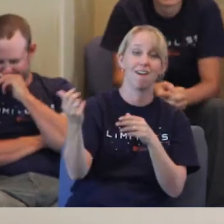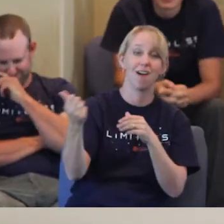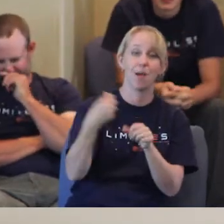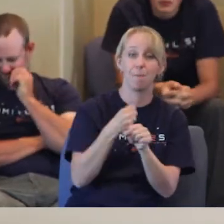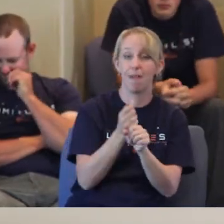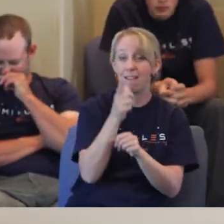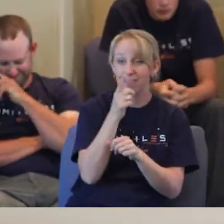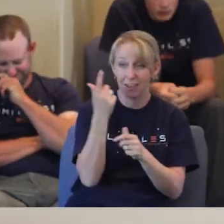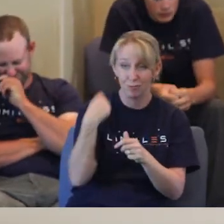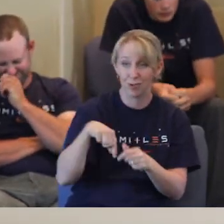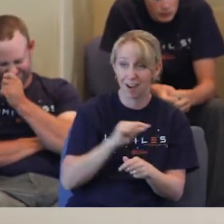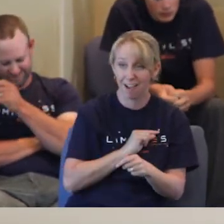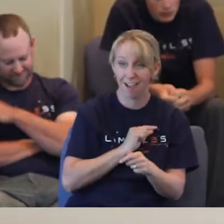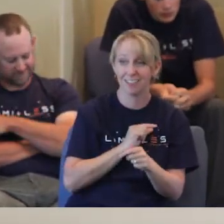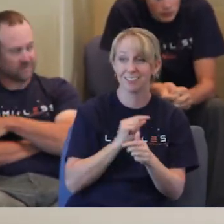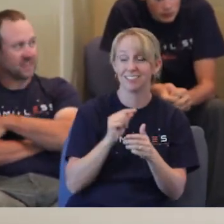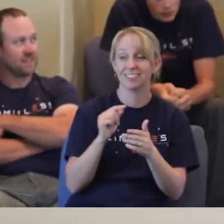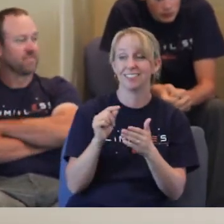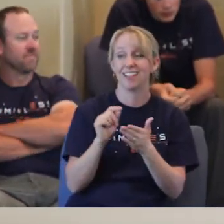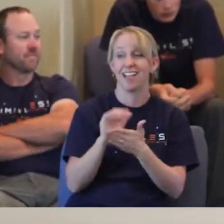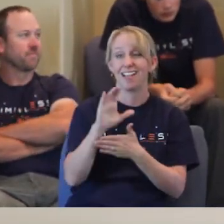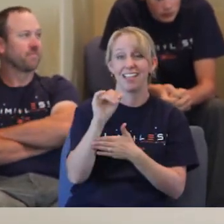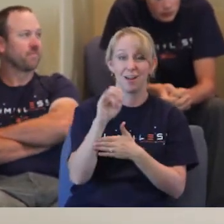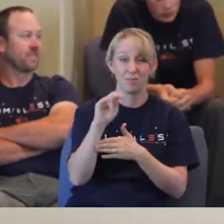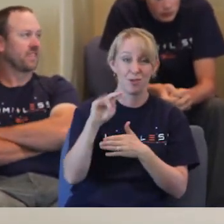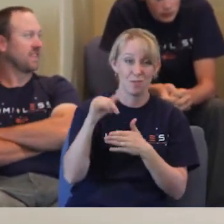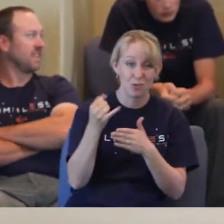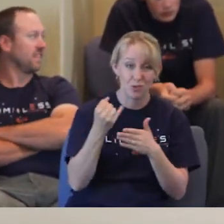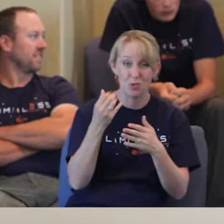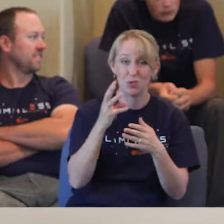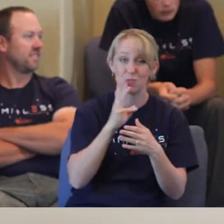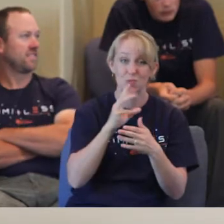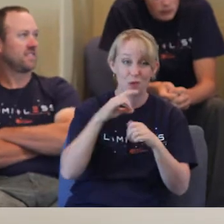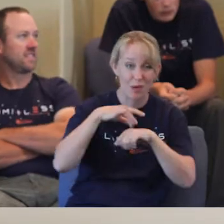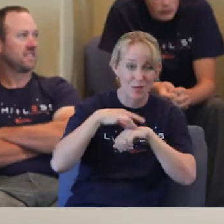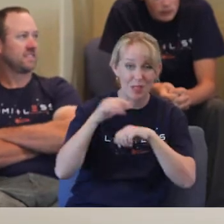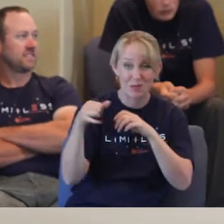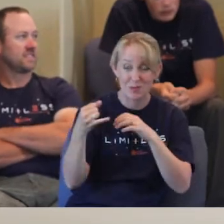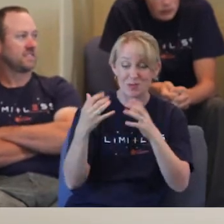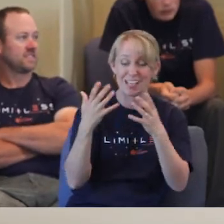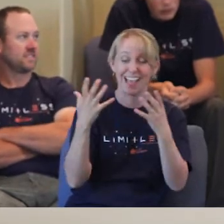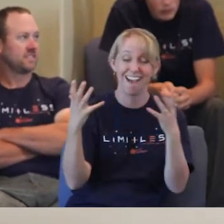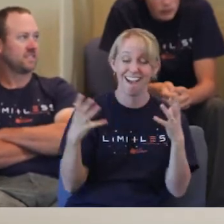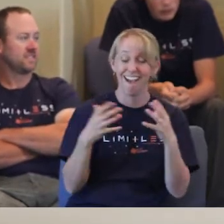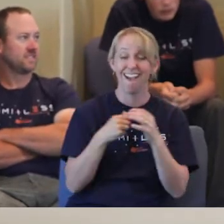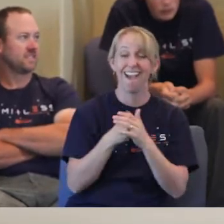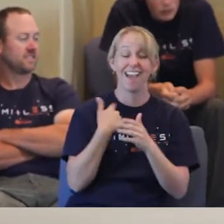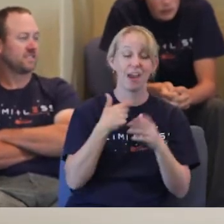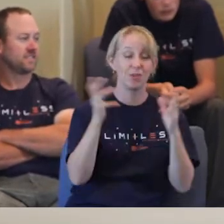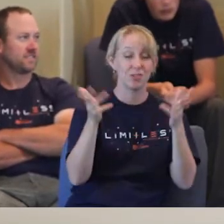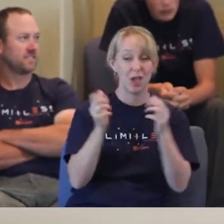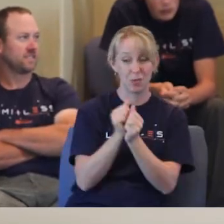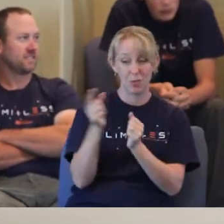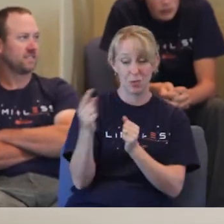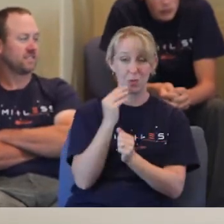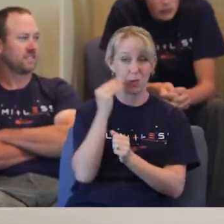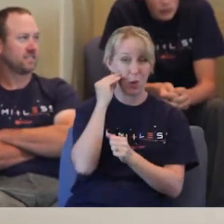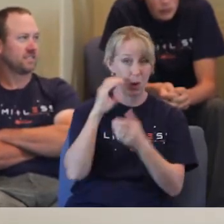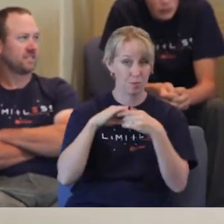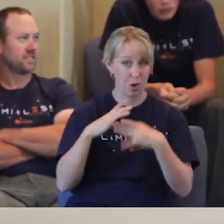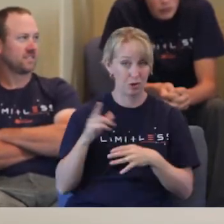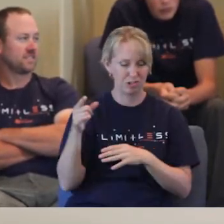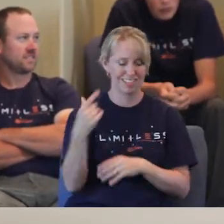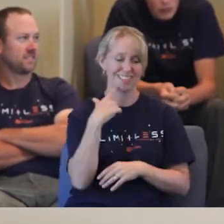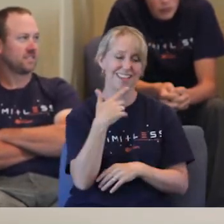us, they got cantaloupe juice, watermelon juice. And I was actually talking to one of the homeowners, and she said, man, you guys